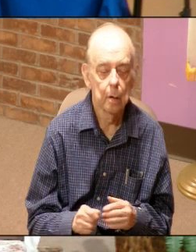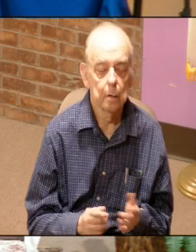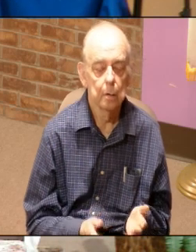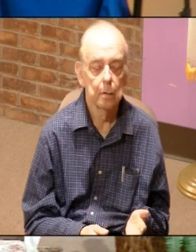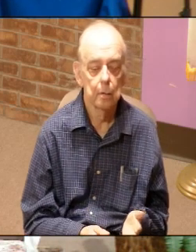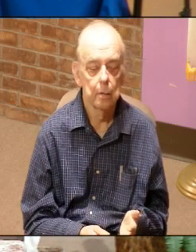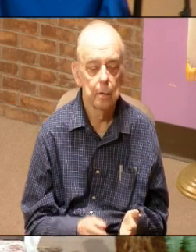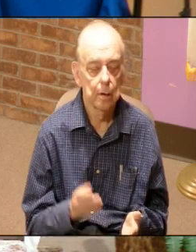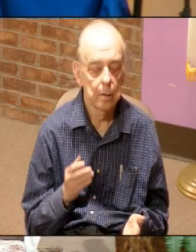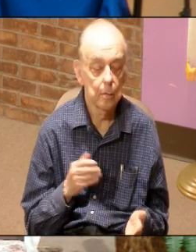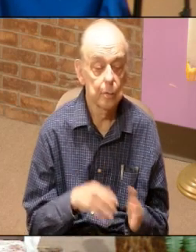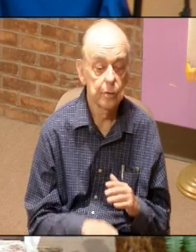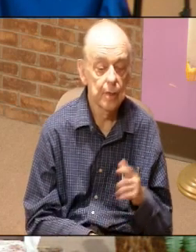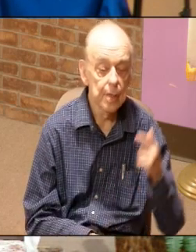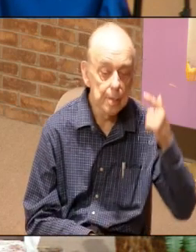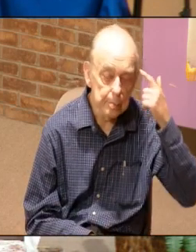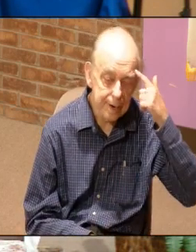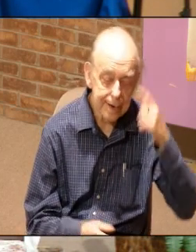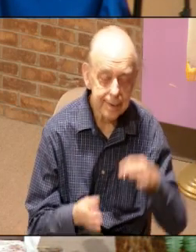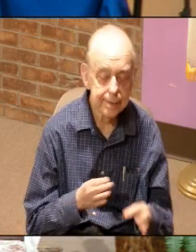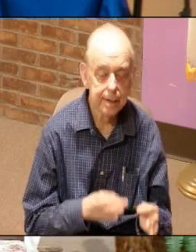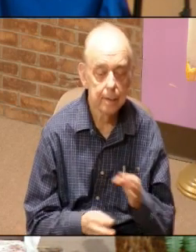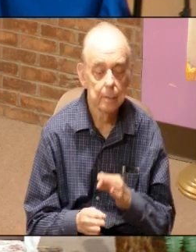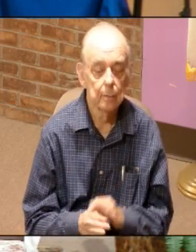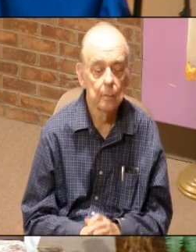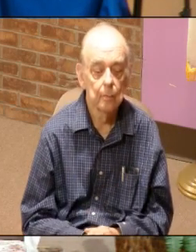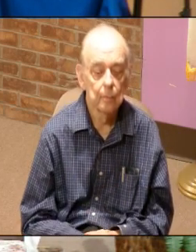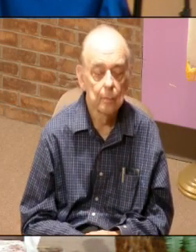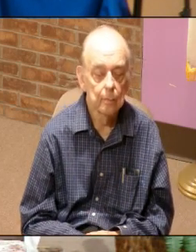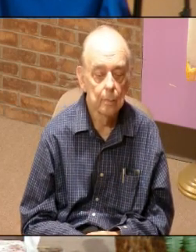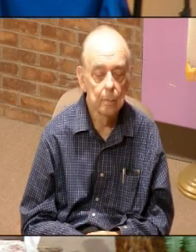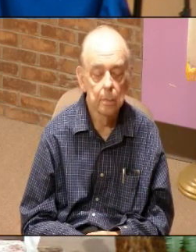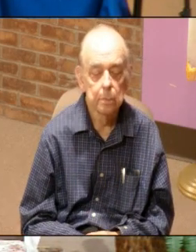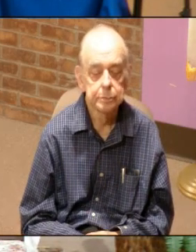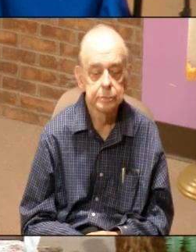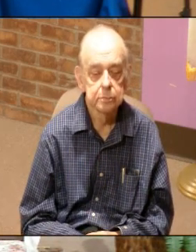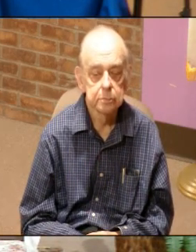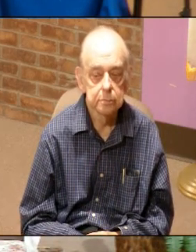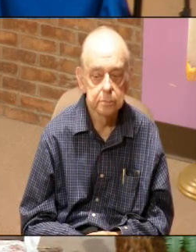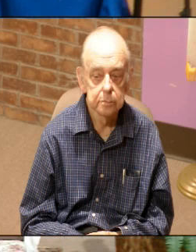in your brain and so she had hydroencephalus.